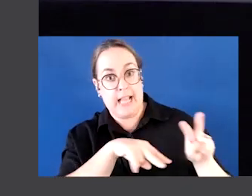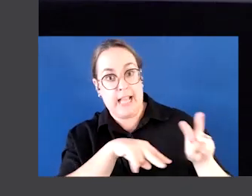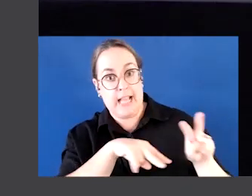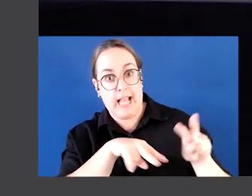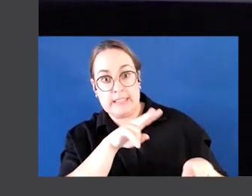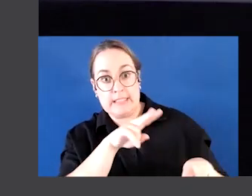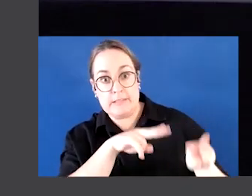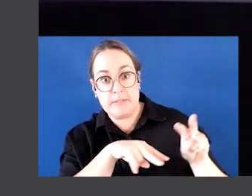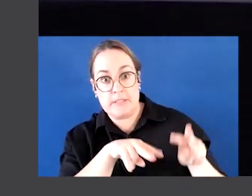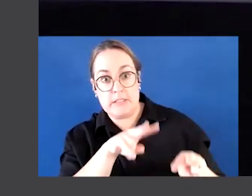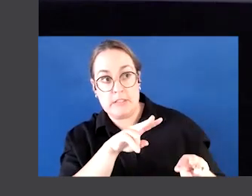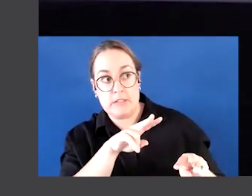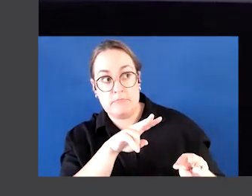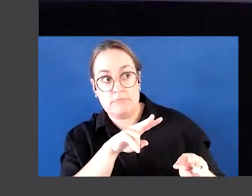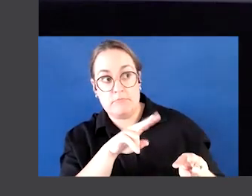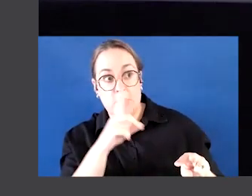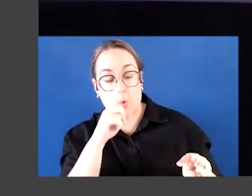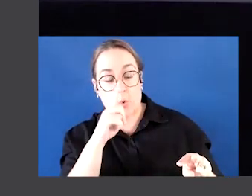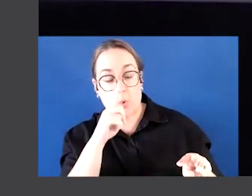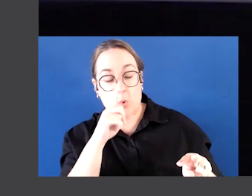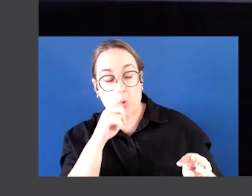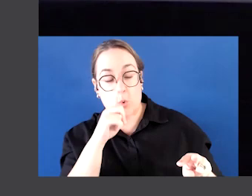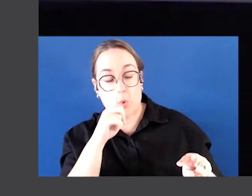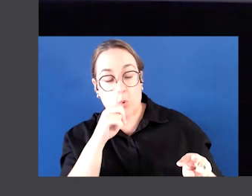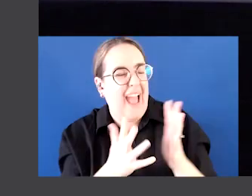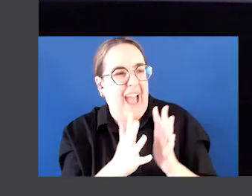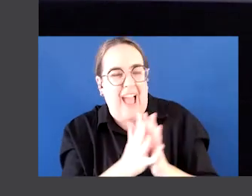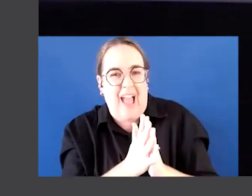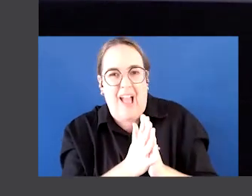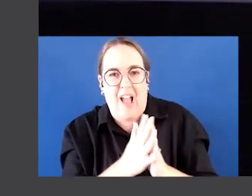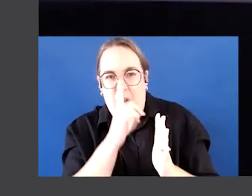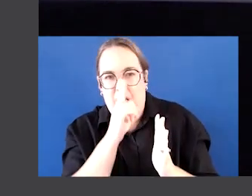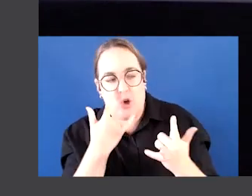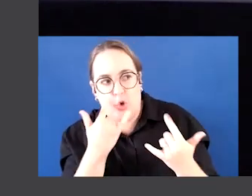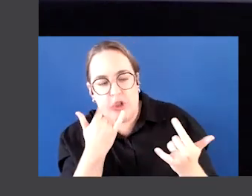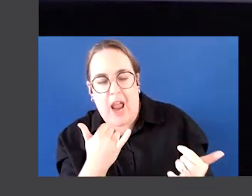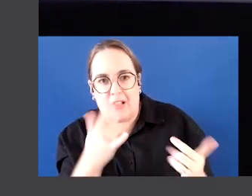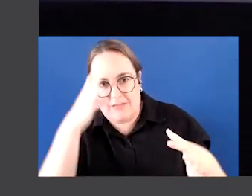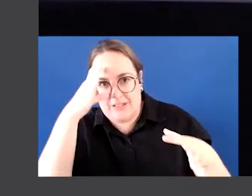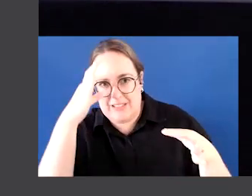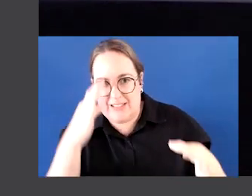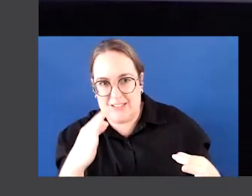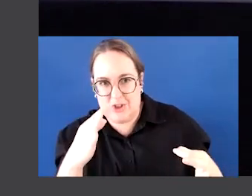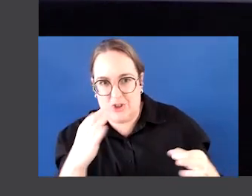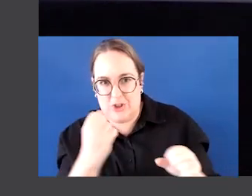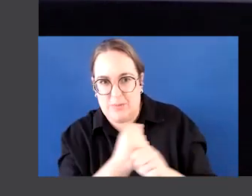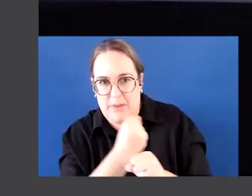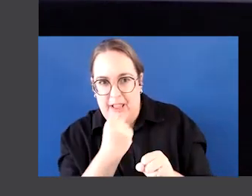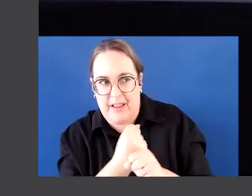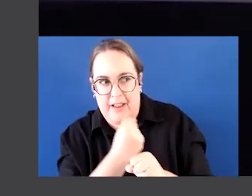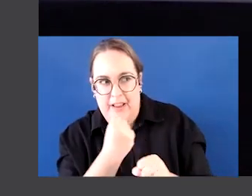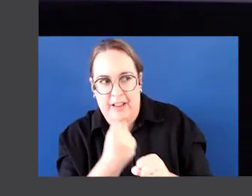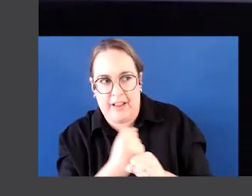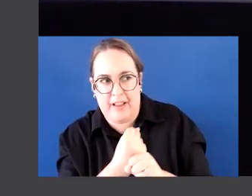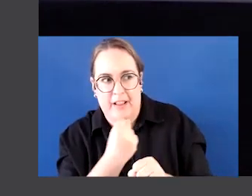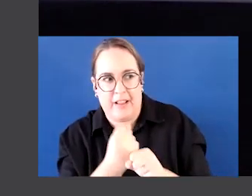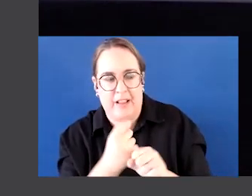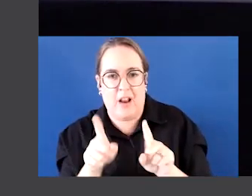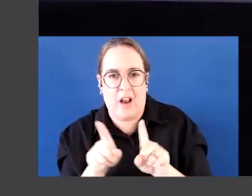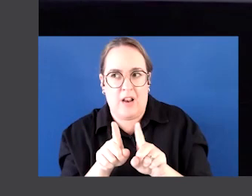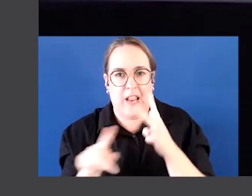risk assessment process as well? And if yes, how does this work to detect covert